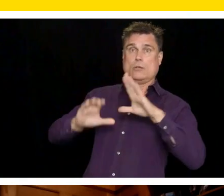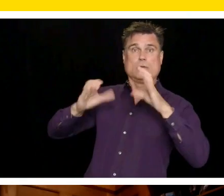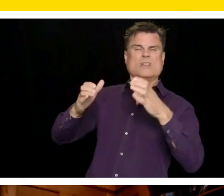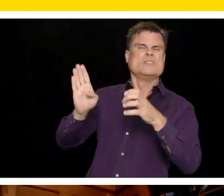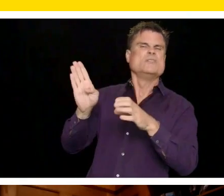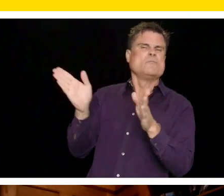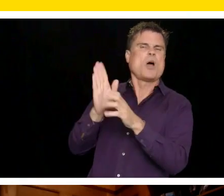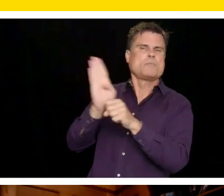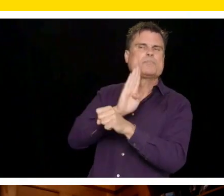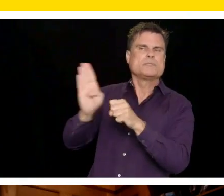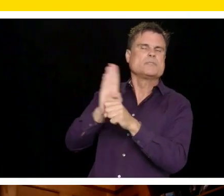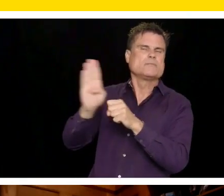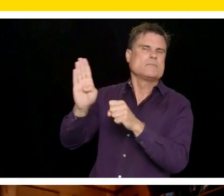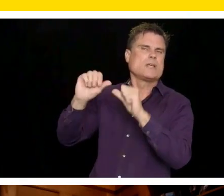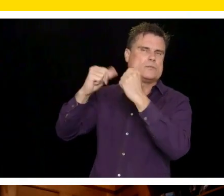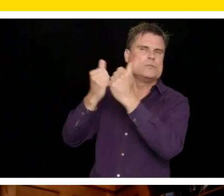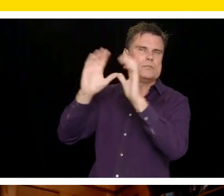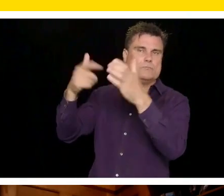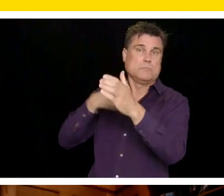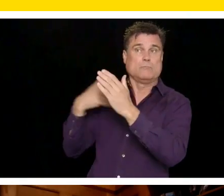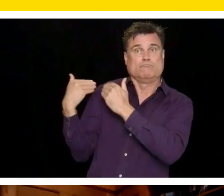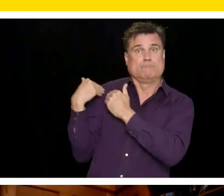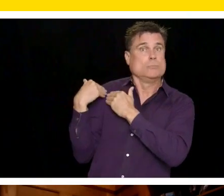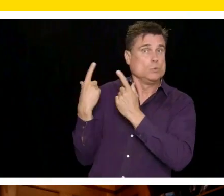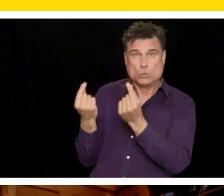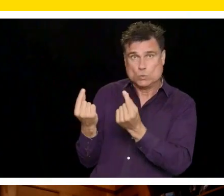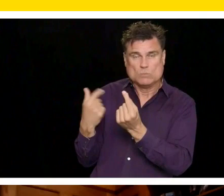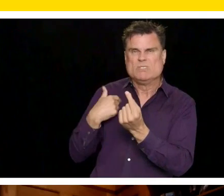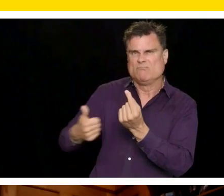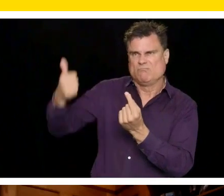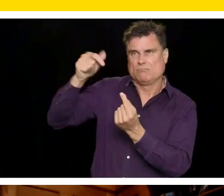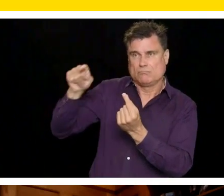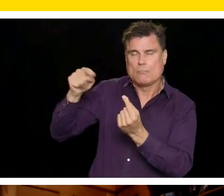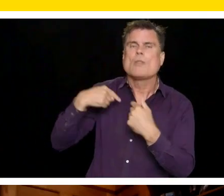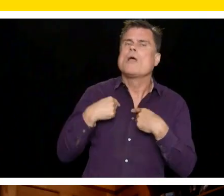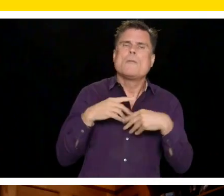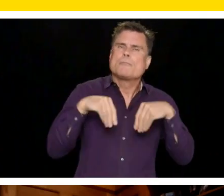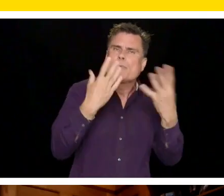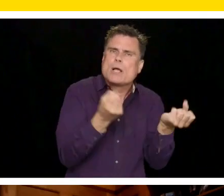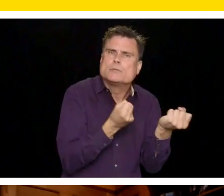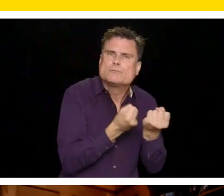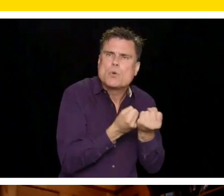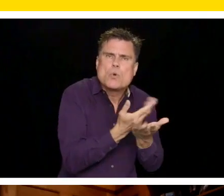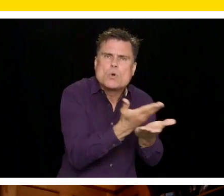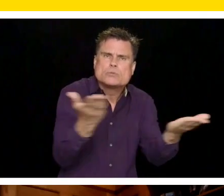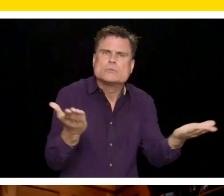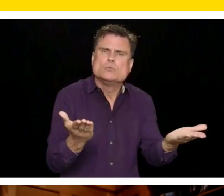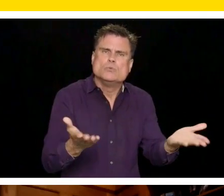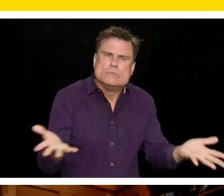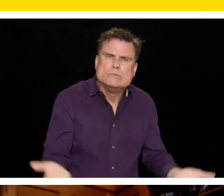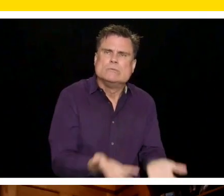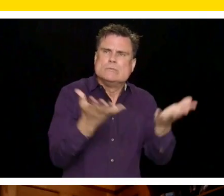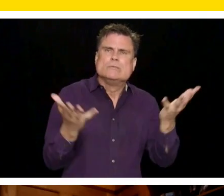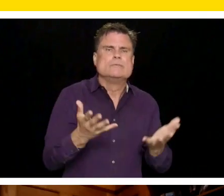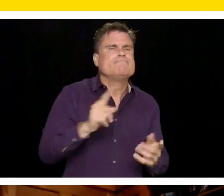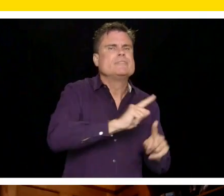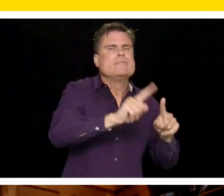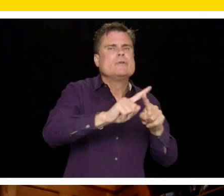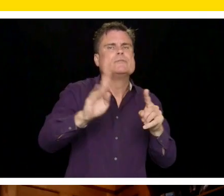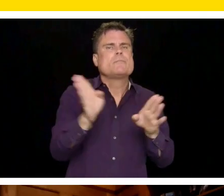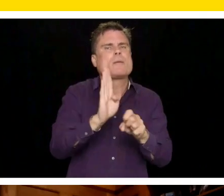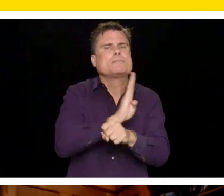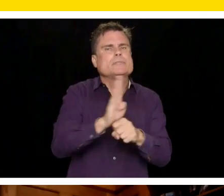community. Small businesses truly are a vital part of our economy, and our organization is proud to serve you on your journey to